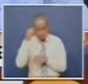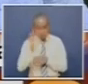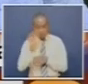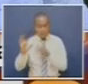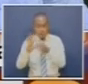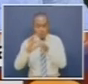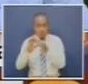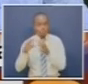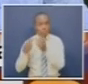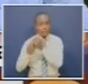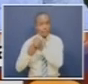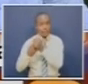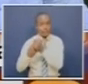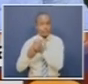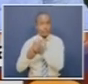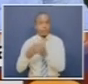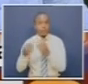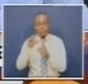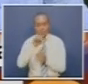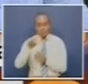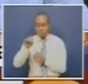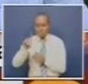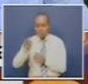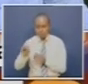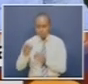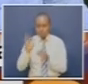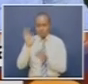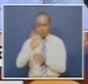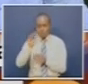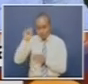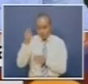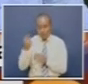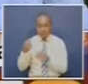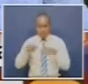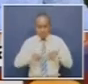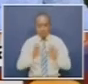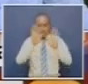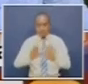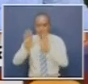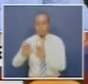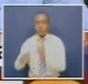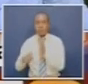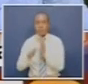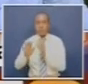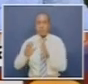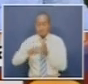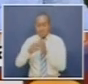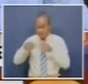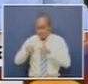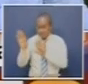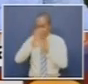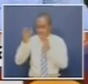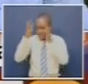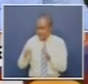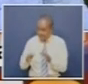coalition partners, I believe you're talking about ODM and Ford Kenya, went on the rampage to popularize their parties. You also decided to do this. Are you saying it